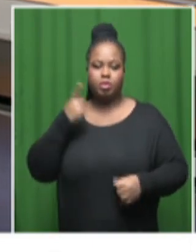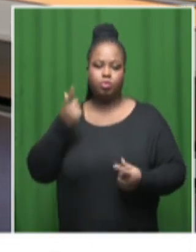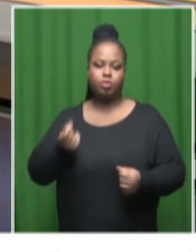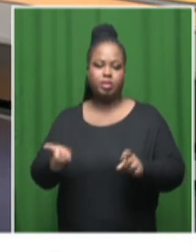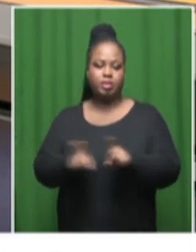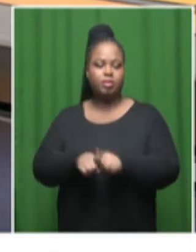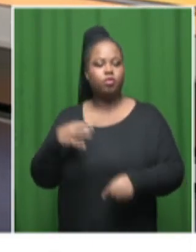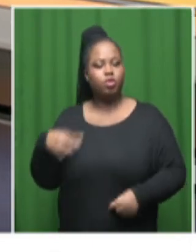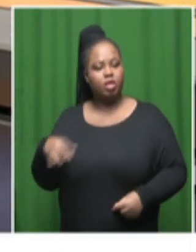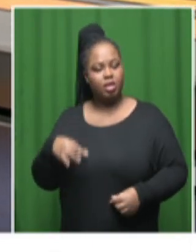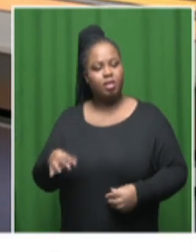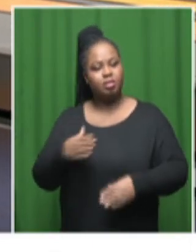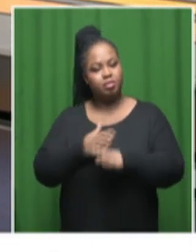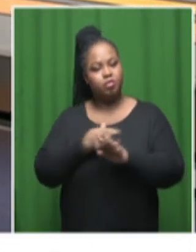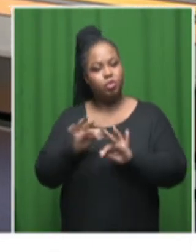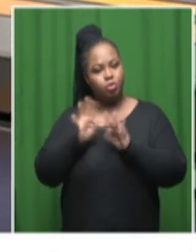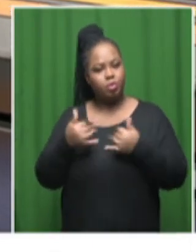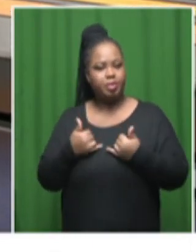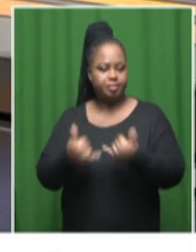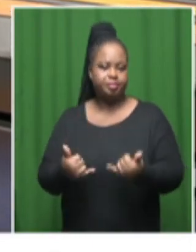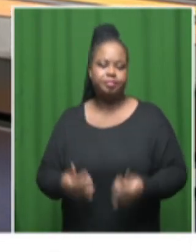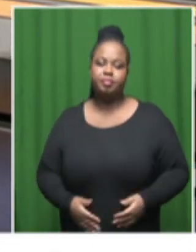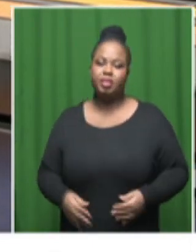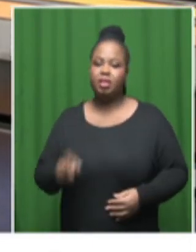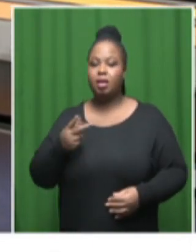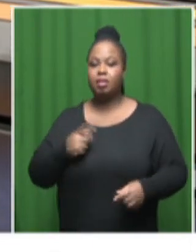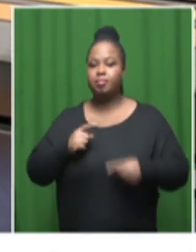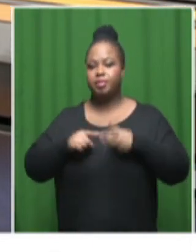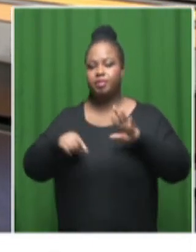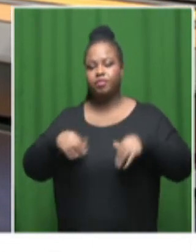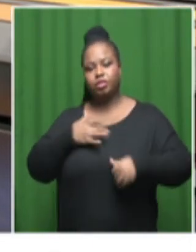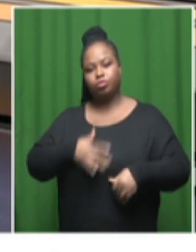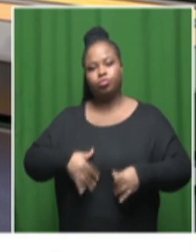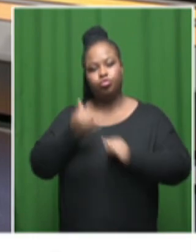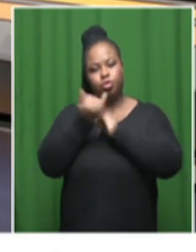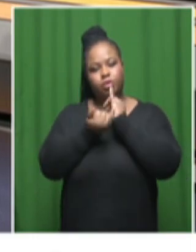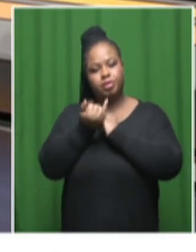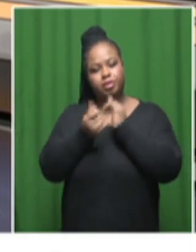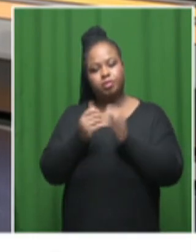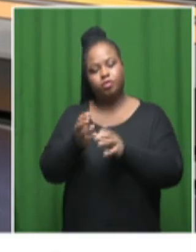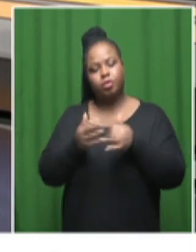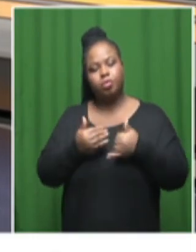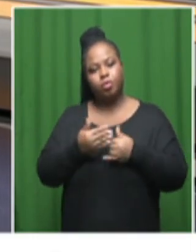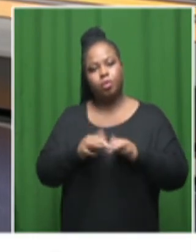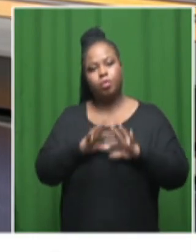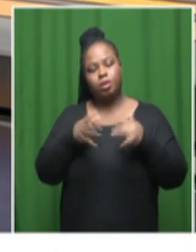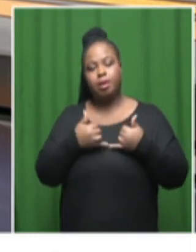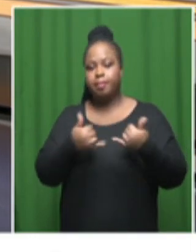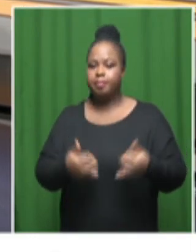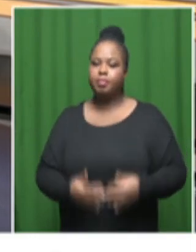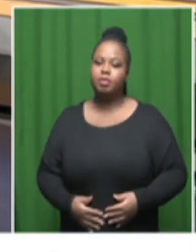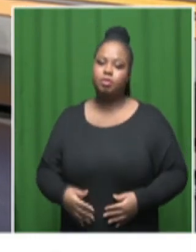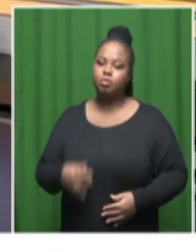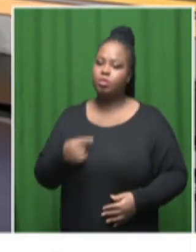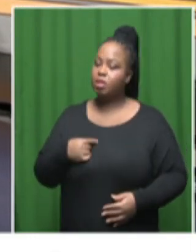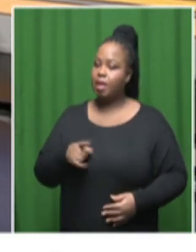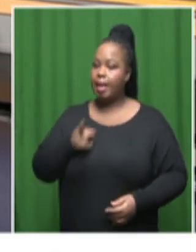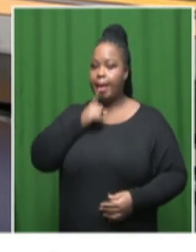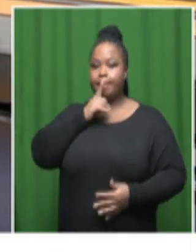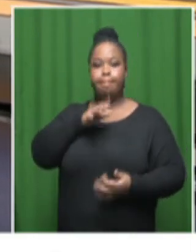girls leading up to this World Cup, and of course all the other tournaments they're still going to play in building up to the World Cup. Look, we cannot keep quiet